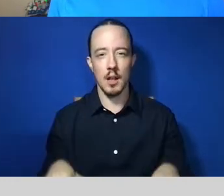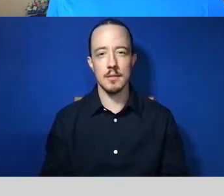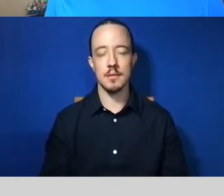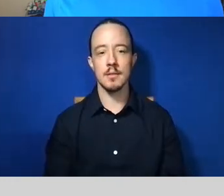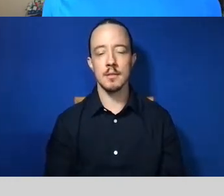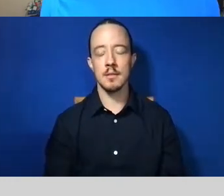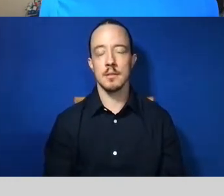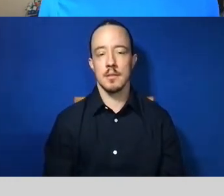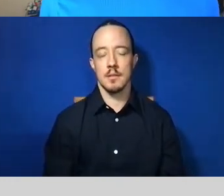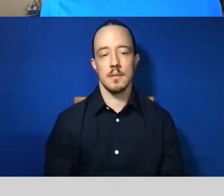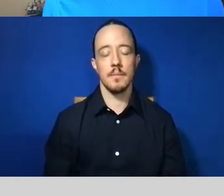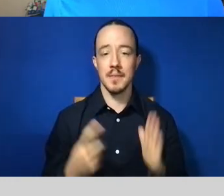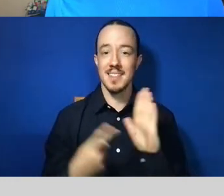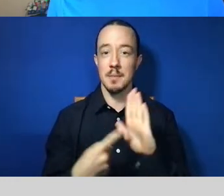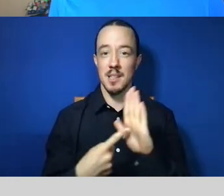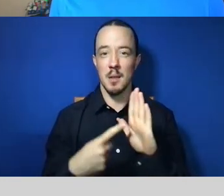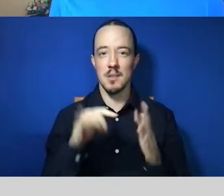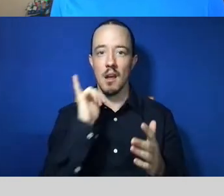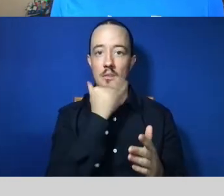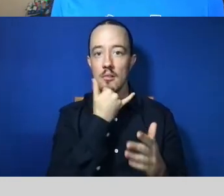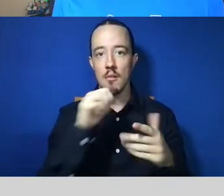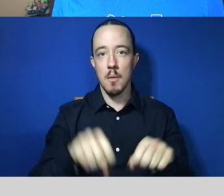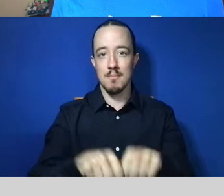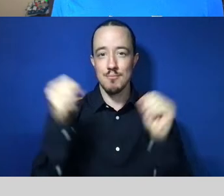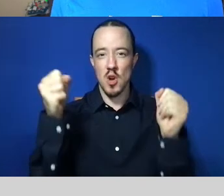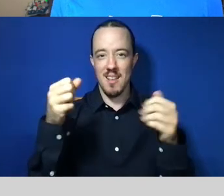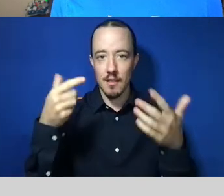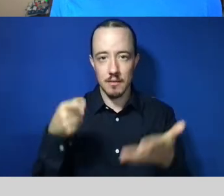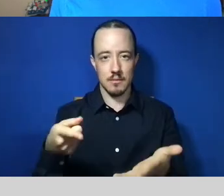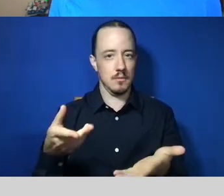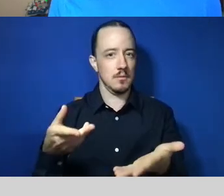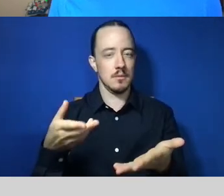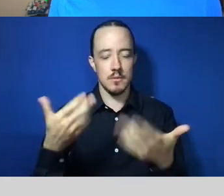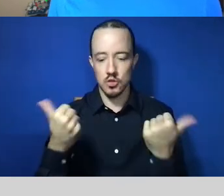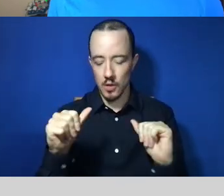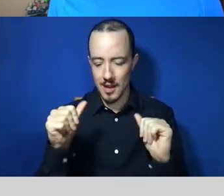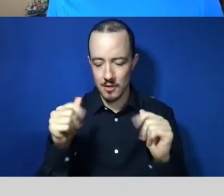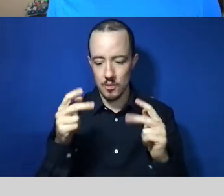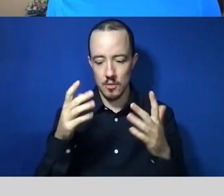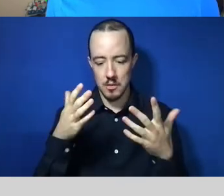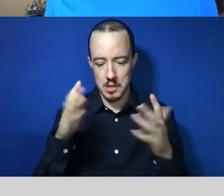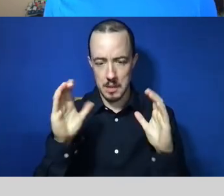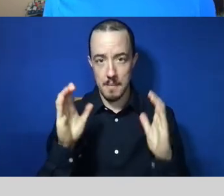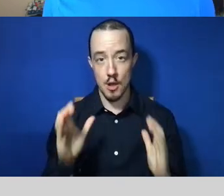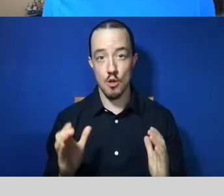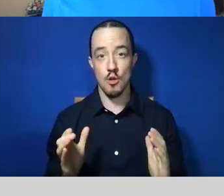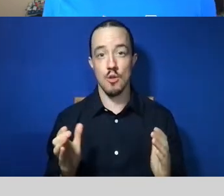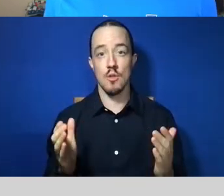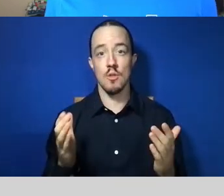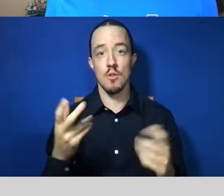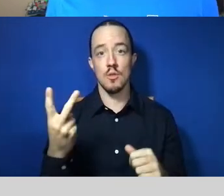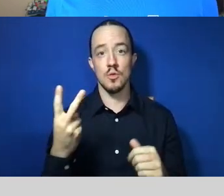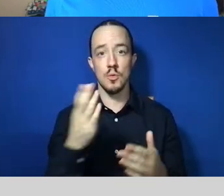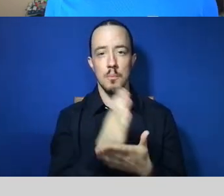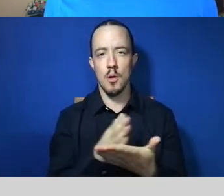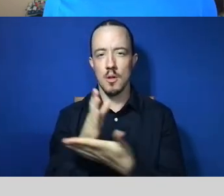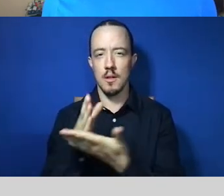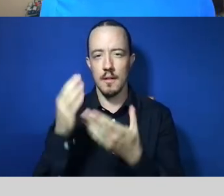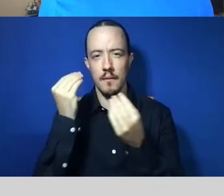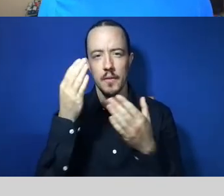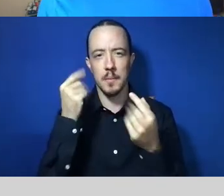fact, sometimes I wind up breaking my data sets altogether just trying to